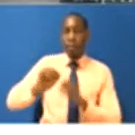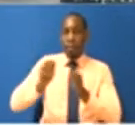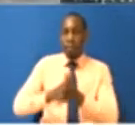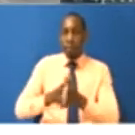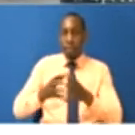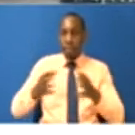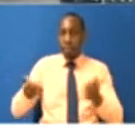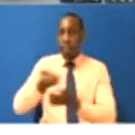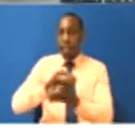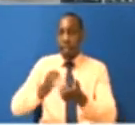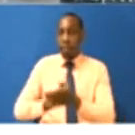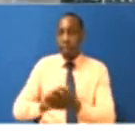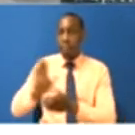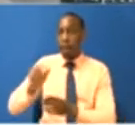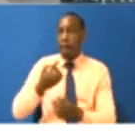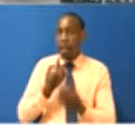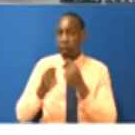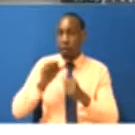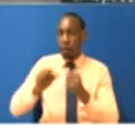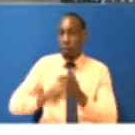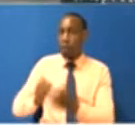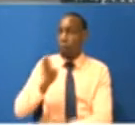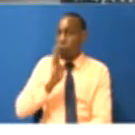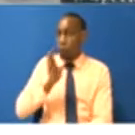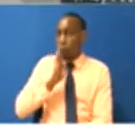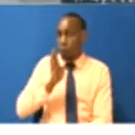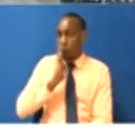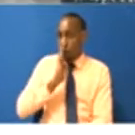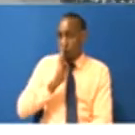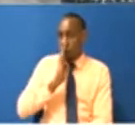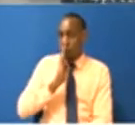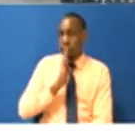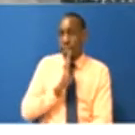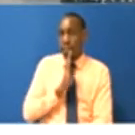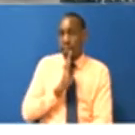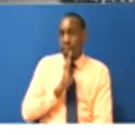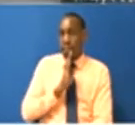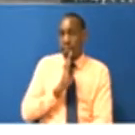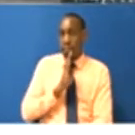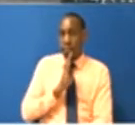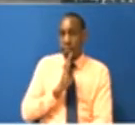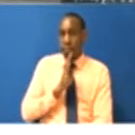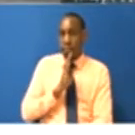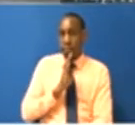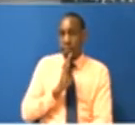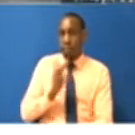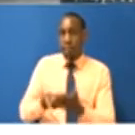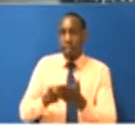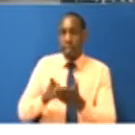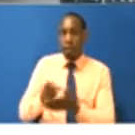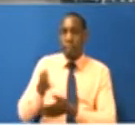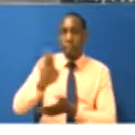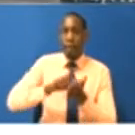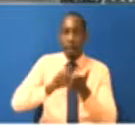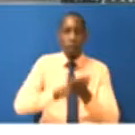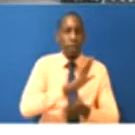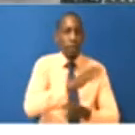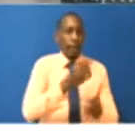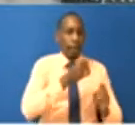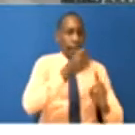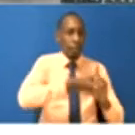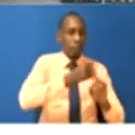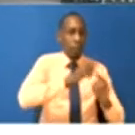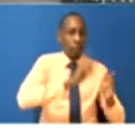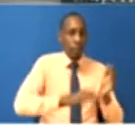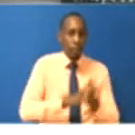economy in fact secretary was talking about about borrowing on on the other side and financing debt and stuff and together was talking about